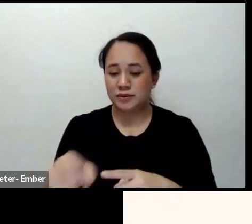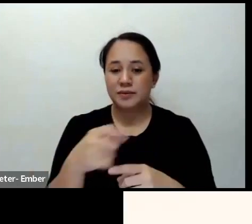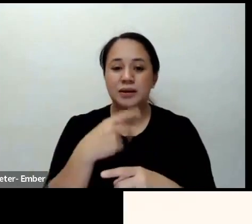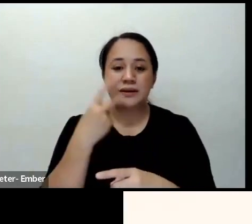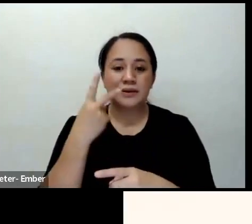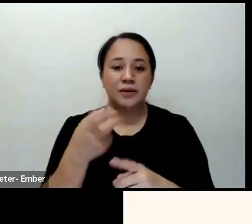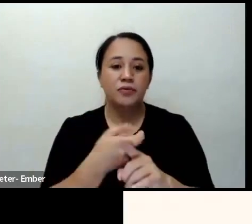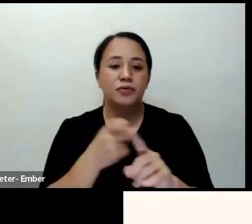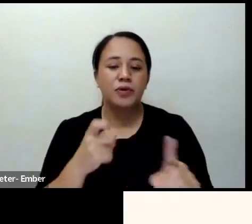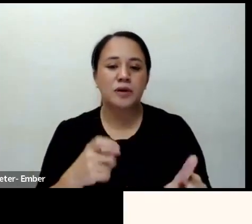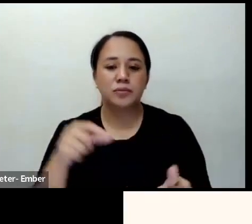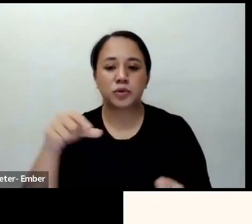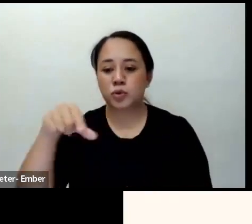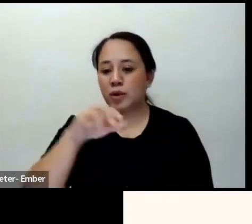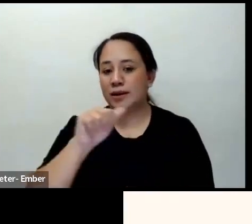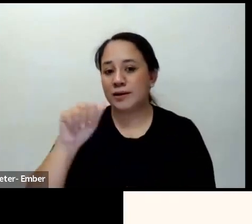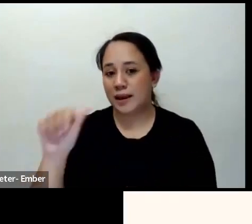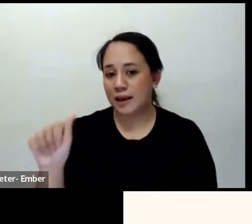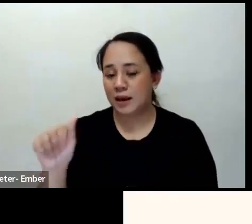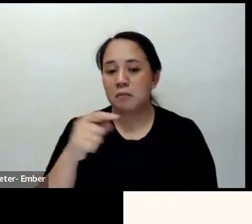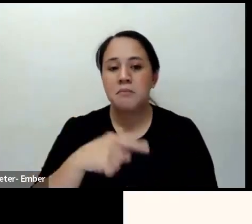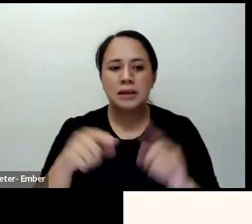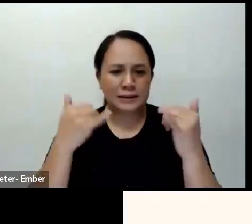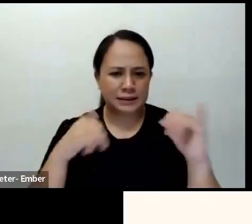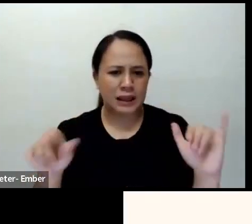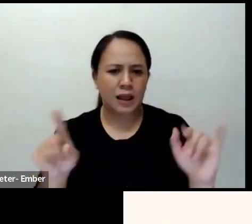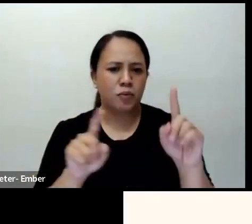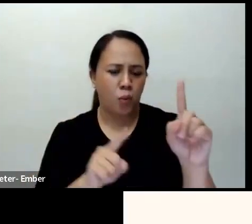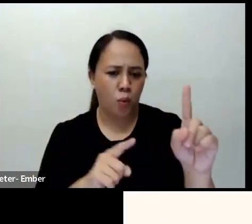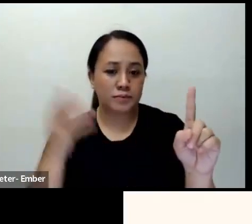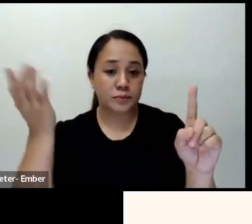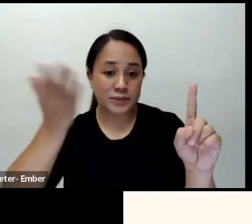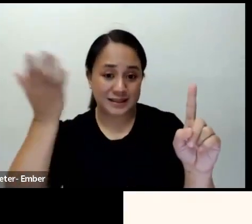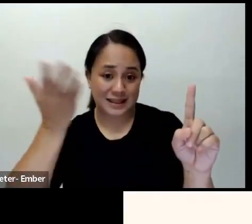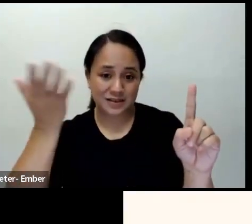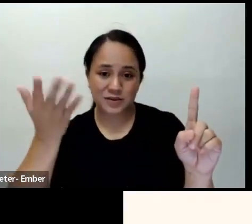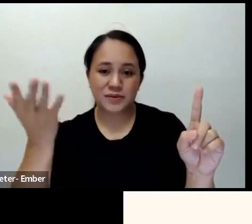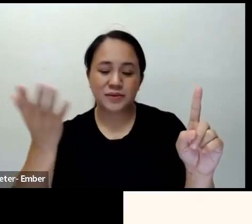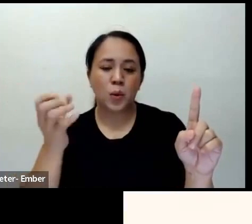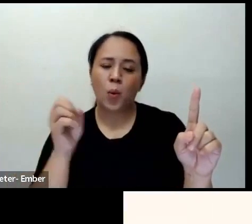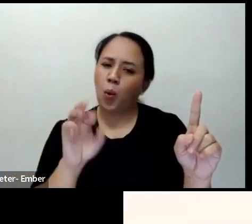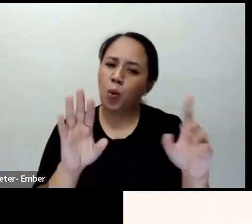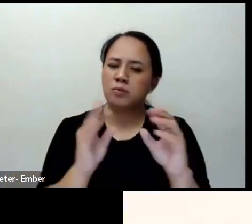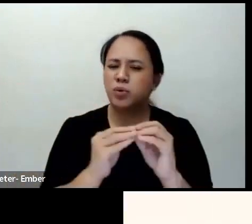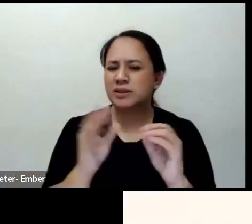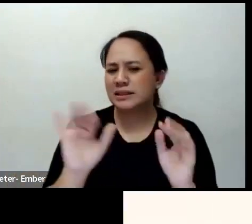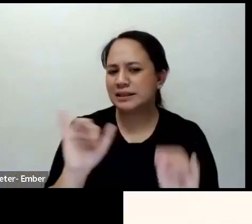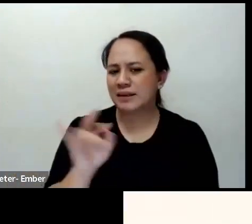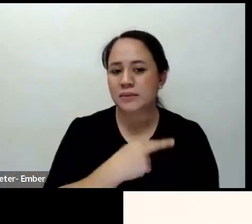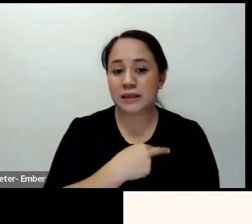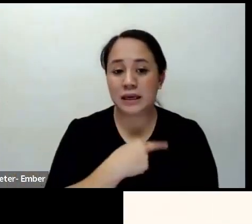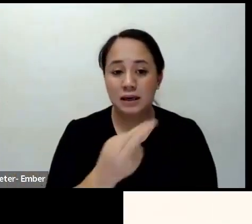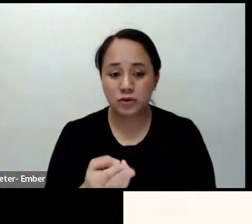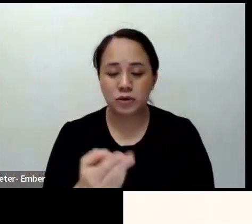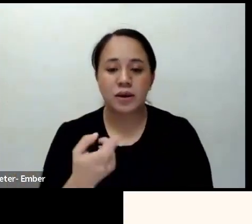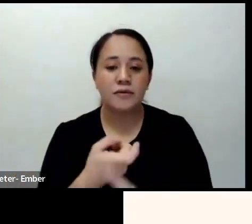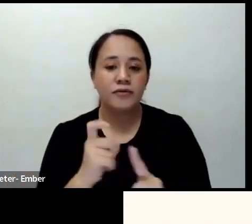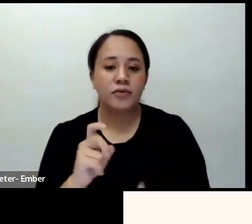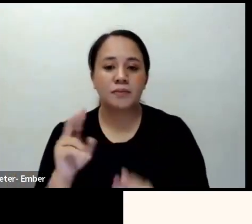the Q&A, but we still have one presentation, or it's more of a reaction naman from